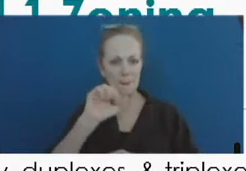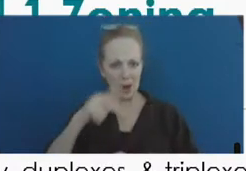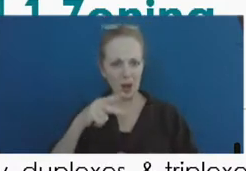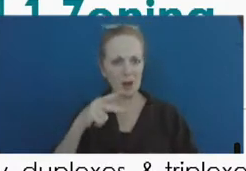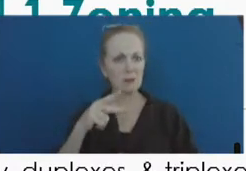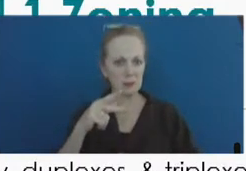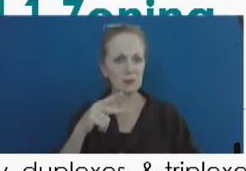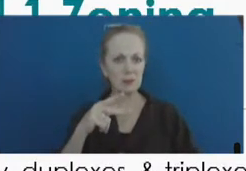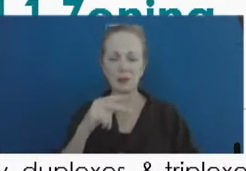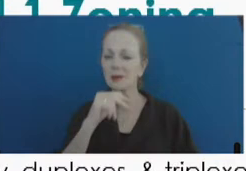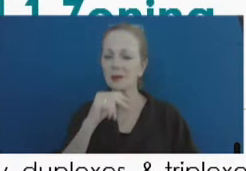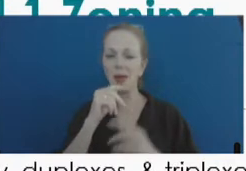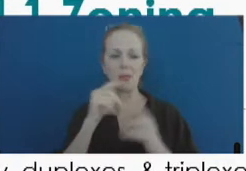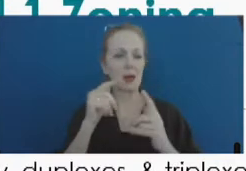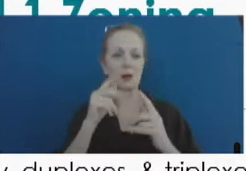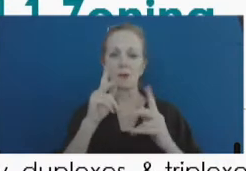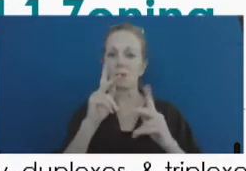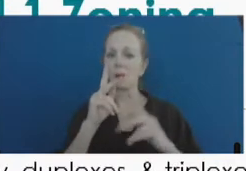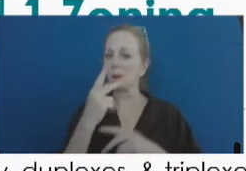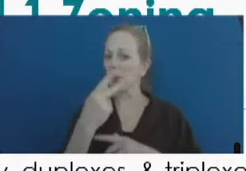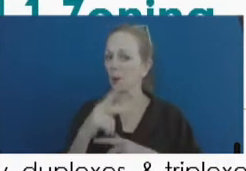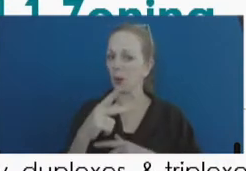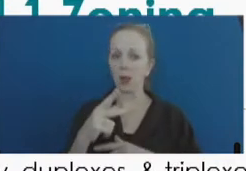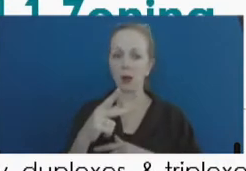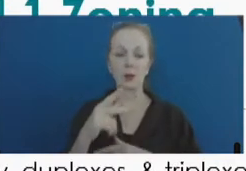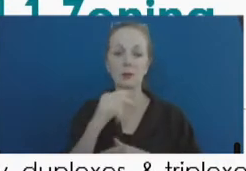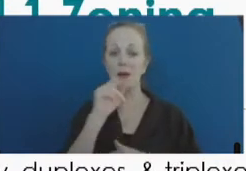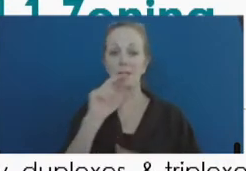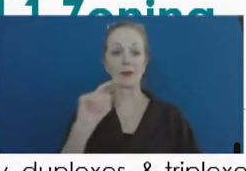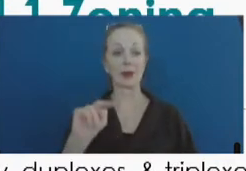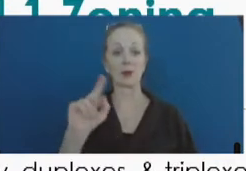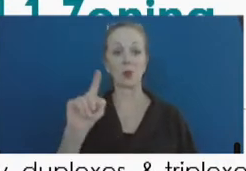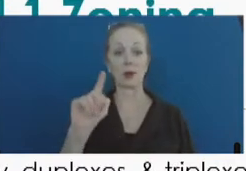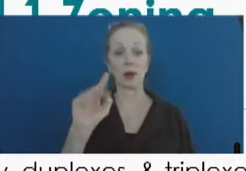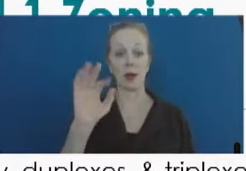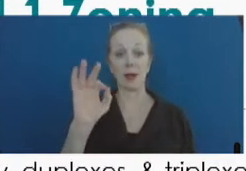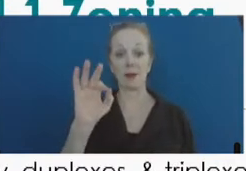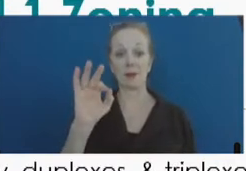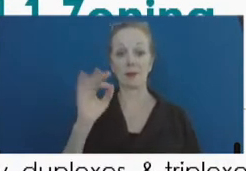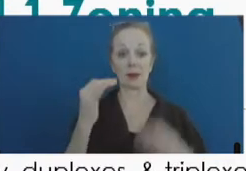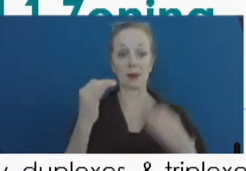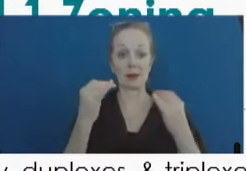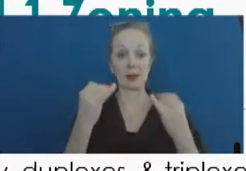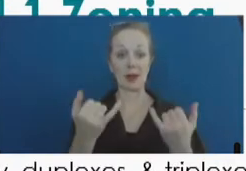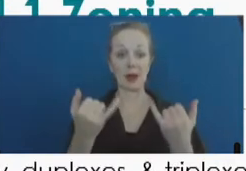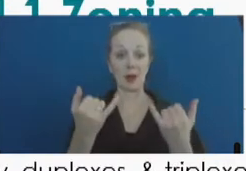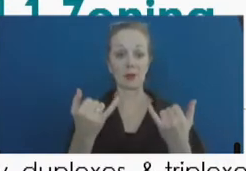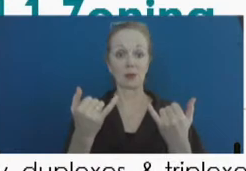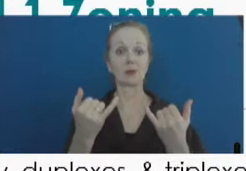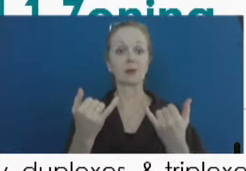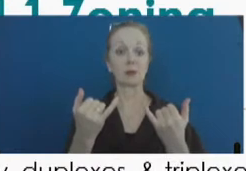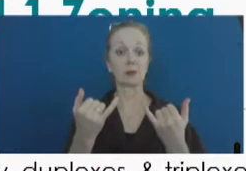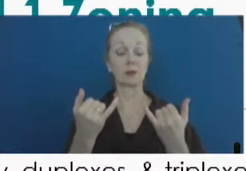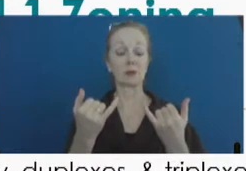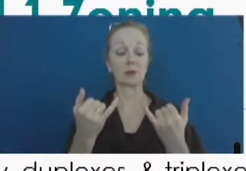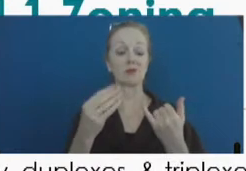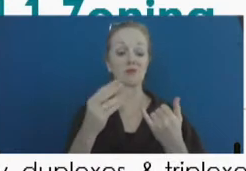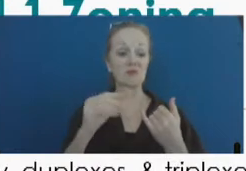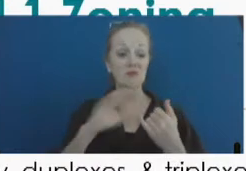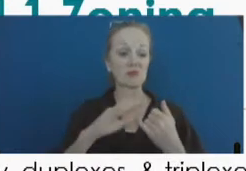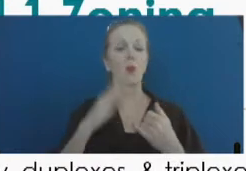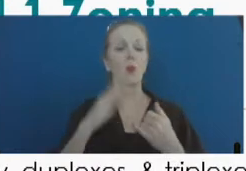lot of purple, and we don't have any N1F on the ground today. So this would require a